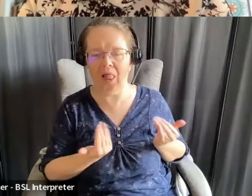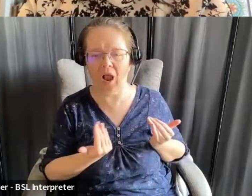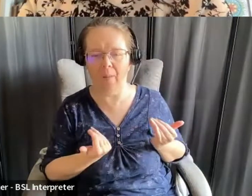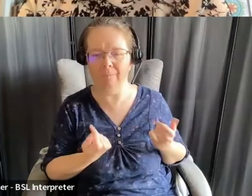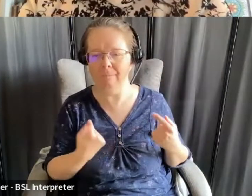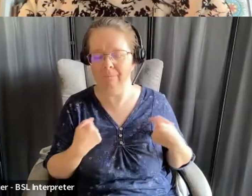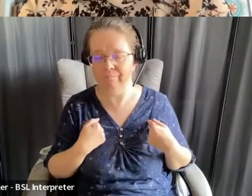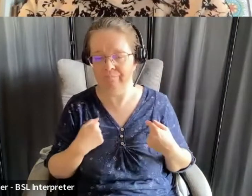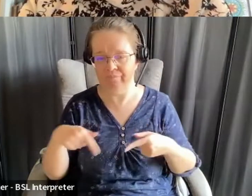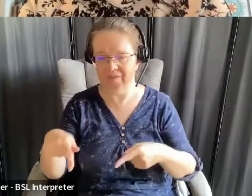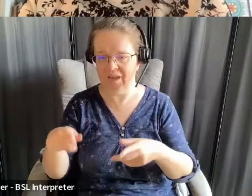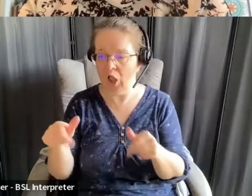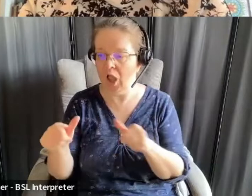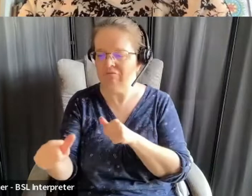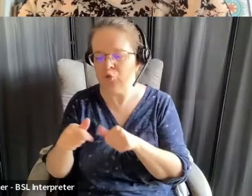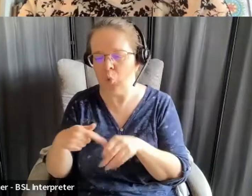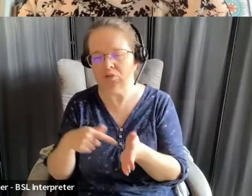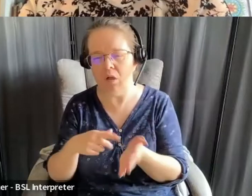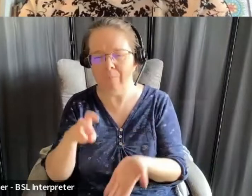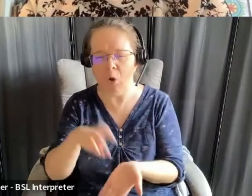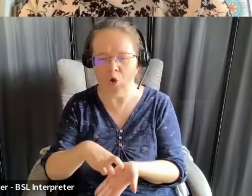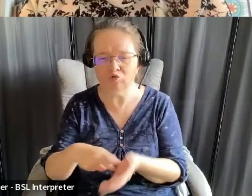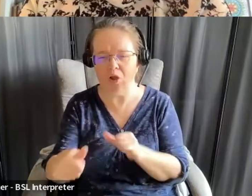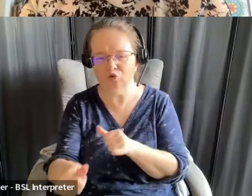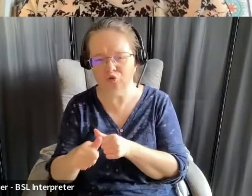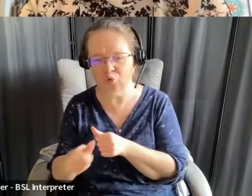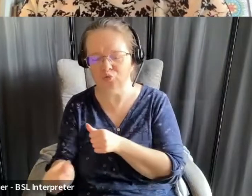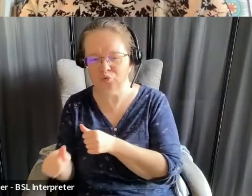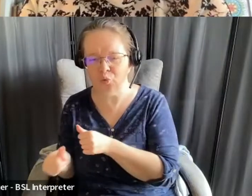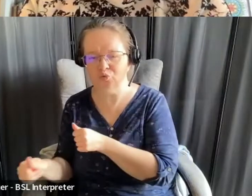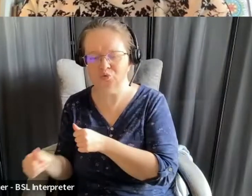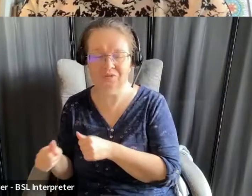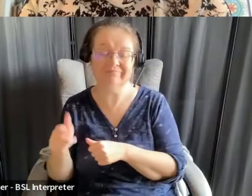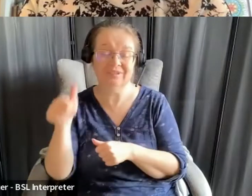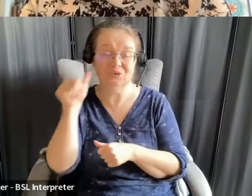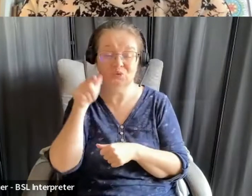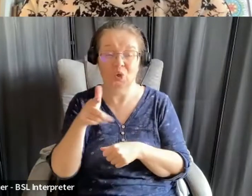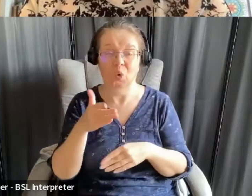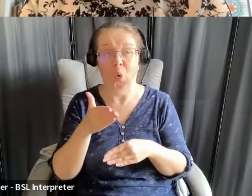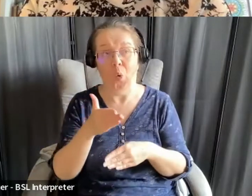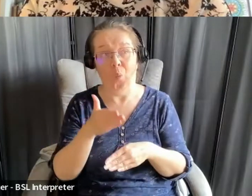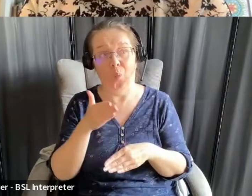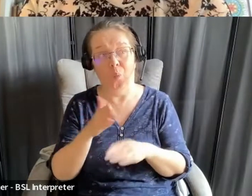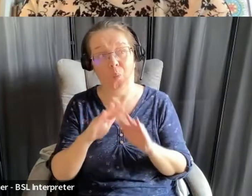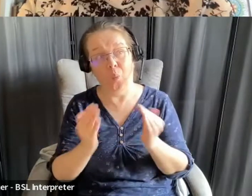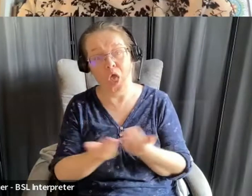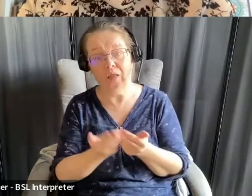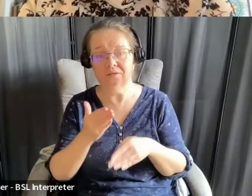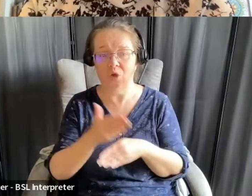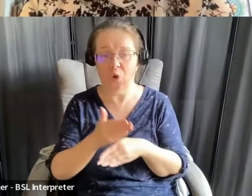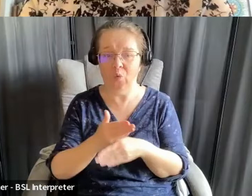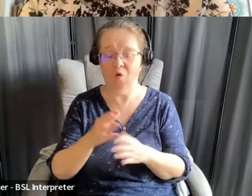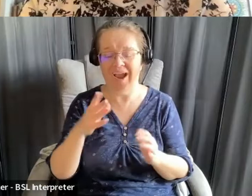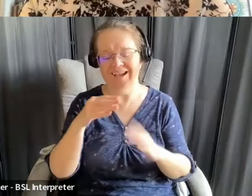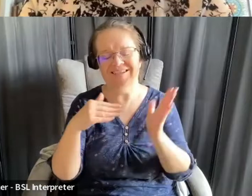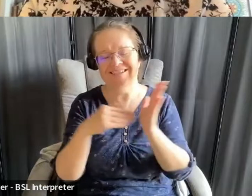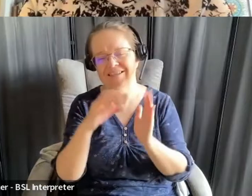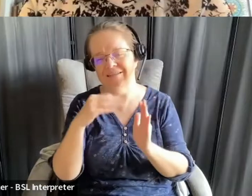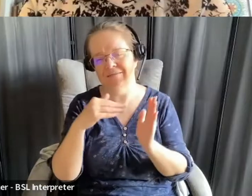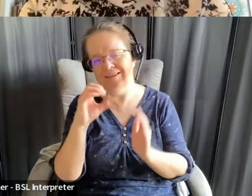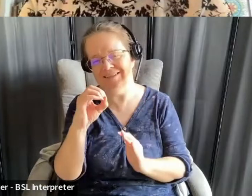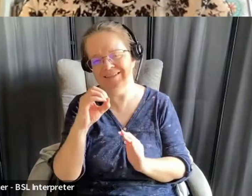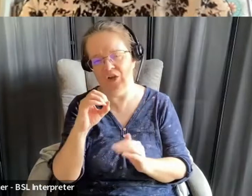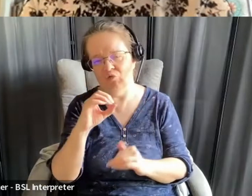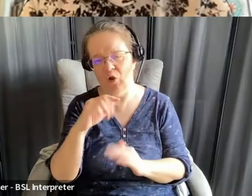with the nature of short-term contracts, well, we know the world of work changes. We know there are 0-hour contracts. We